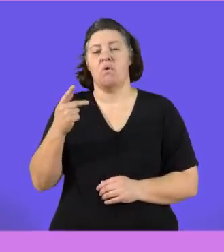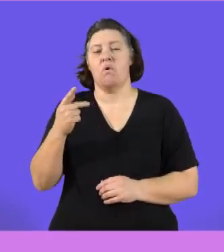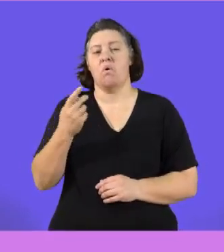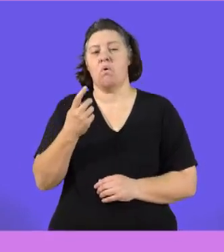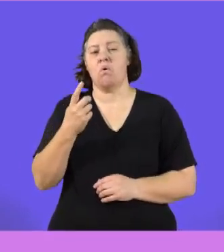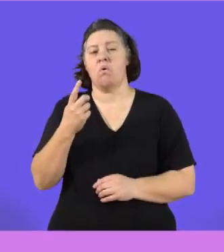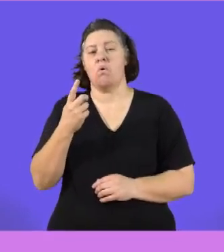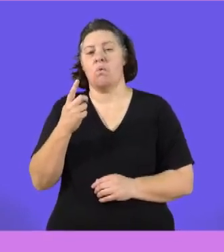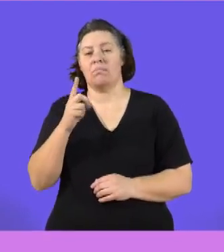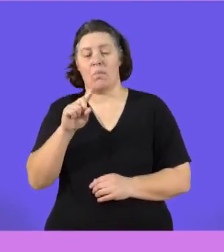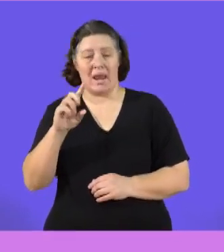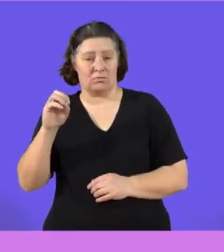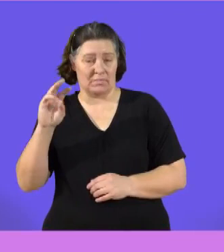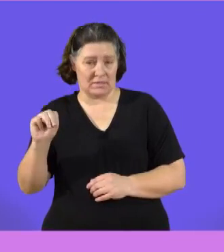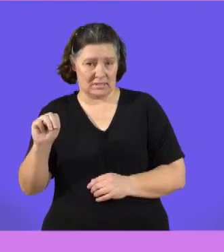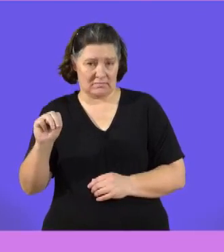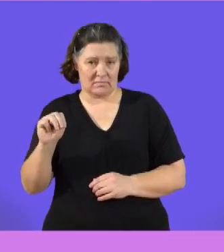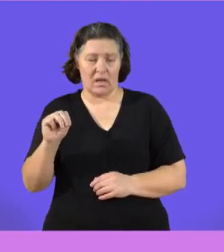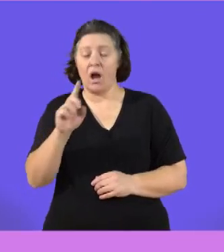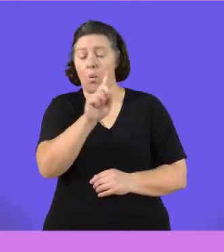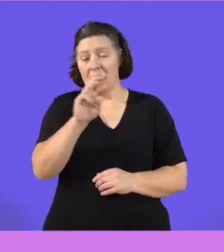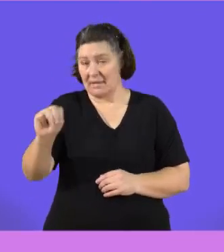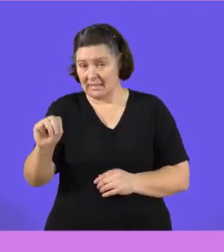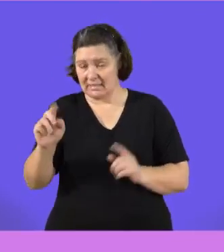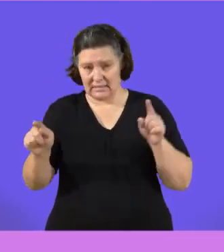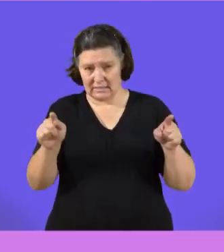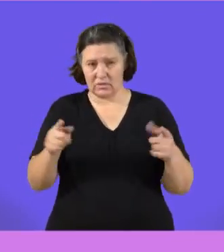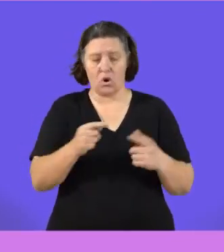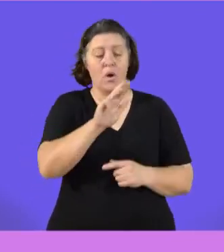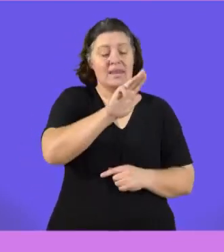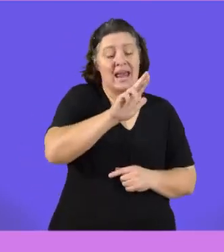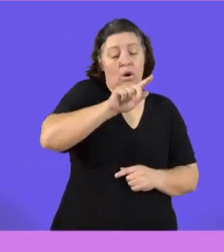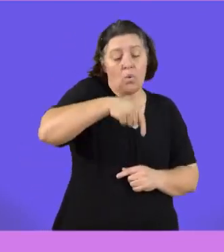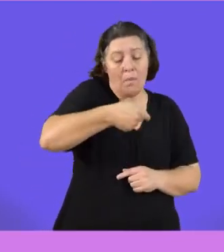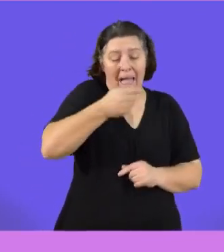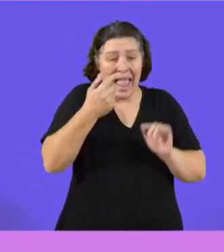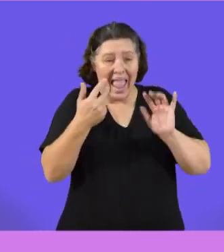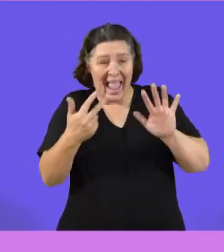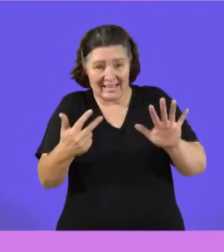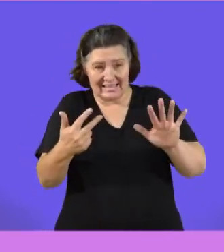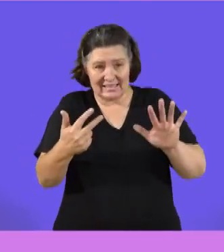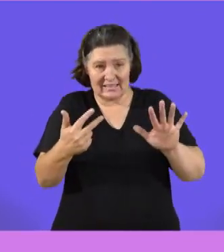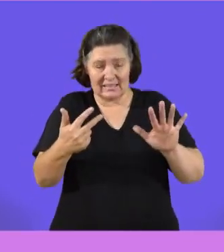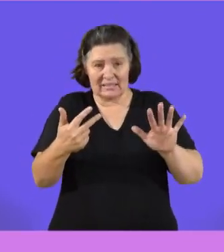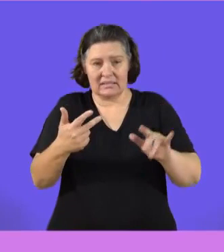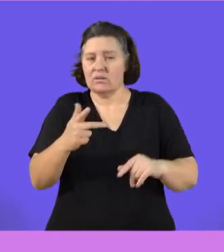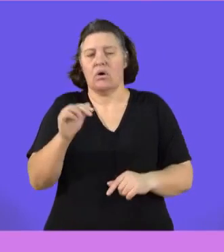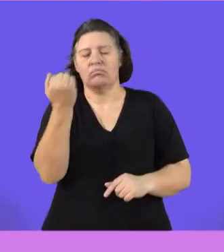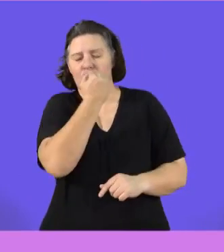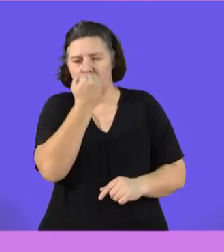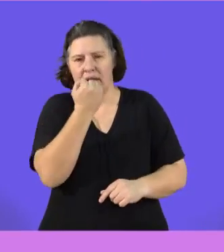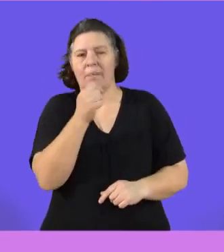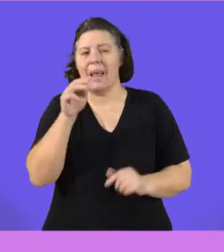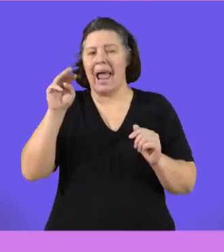980 divided by 100, I will get now 9.8. That